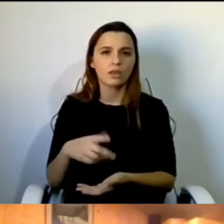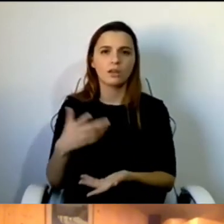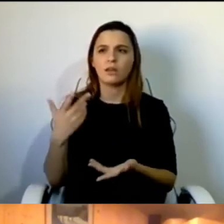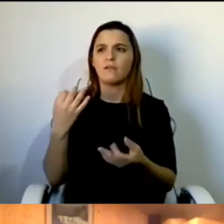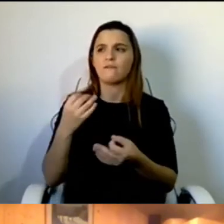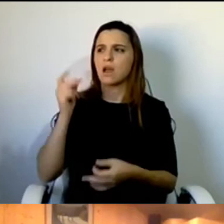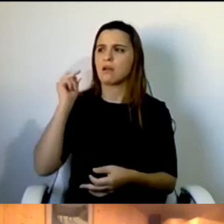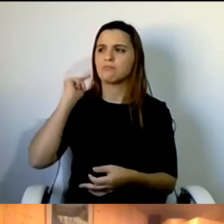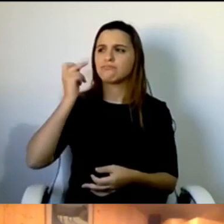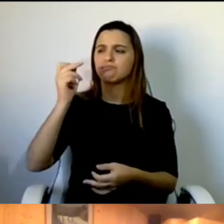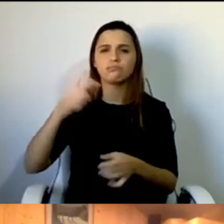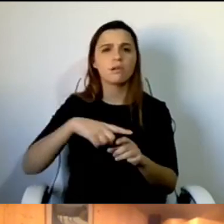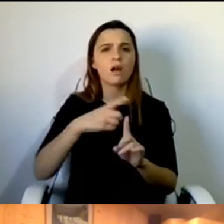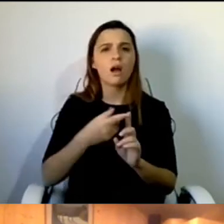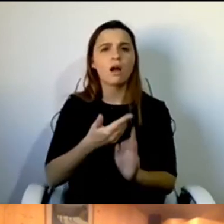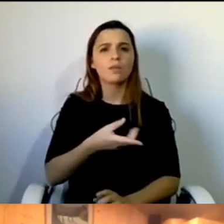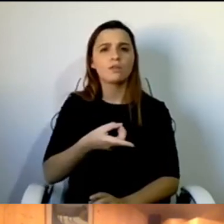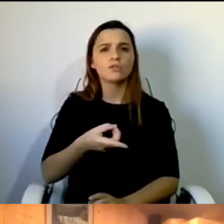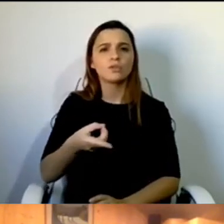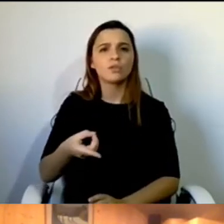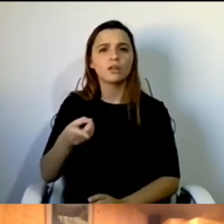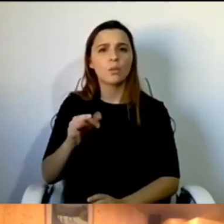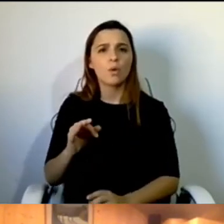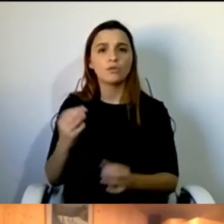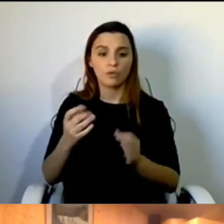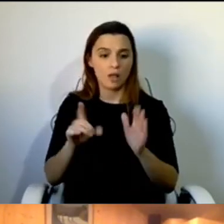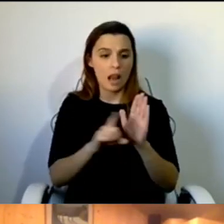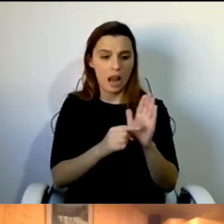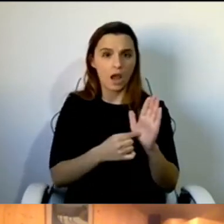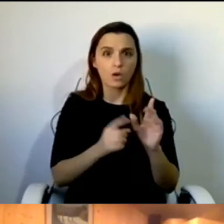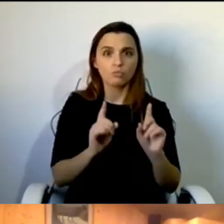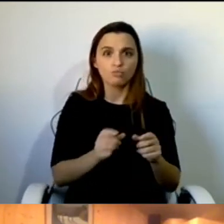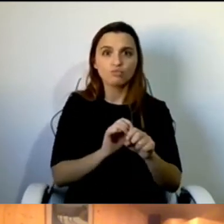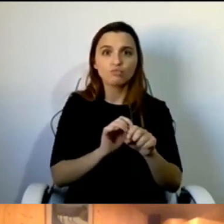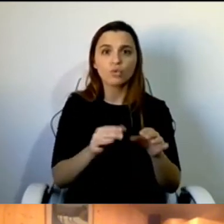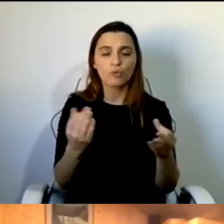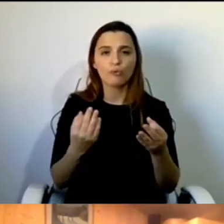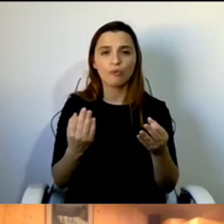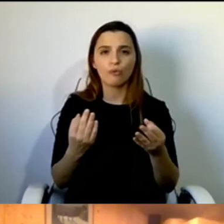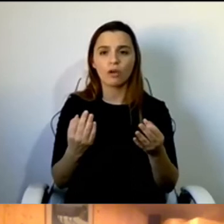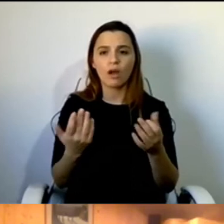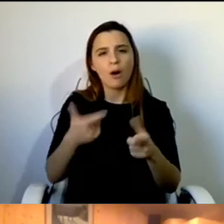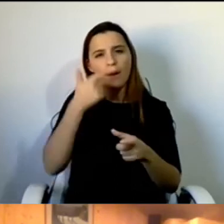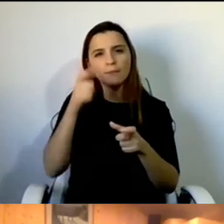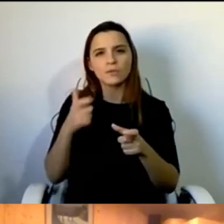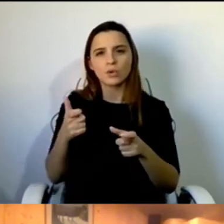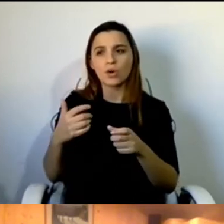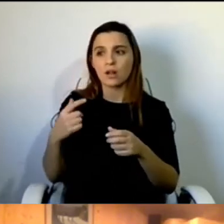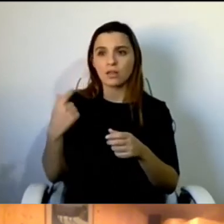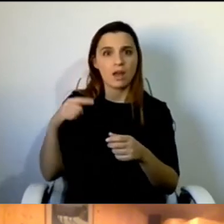was enacted, are being pushed out because they reassessment and